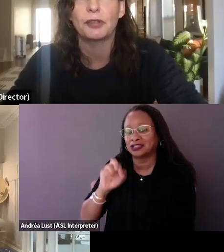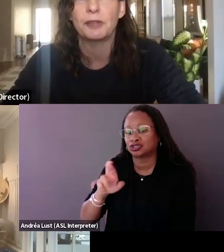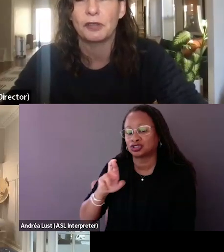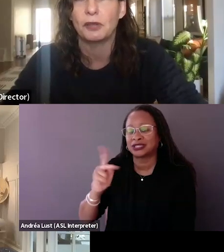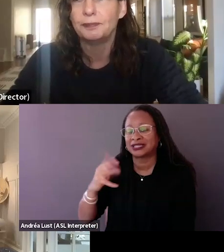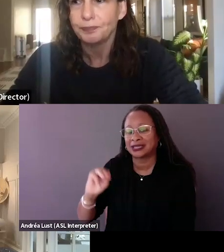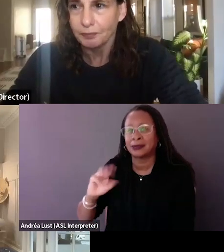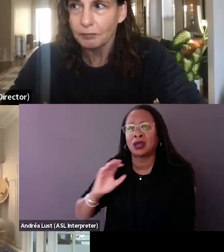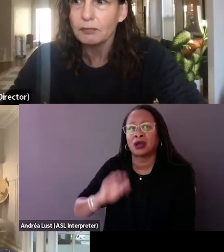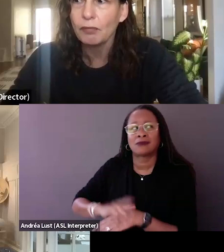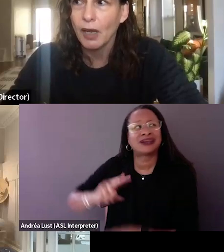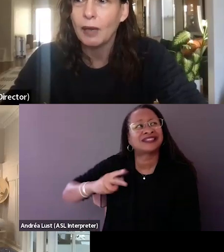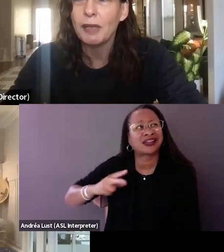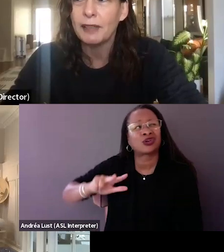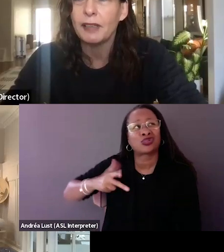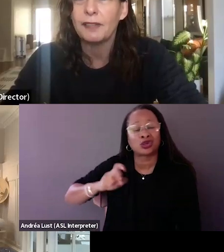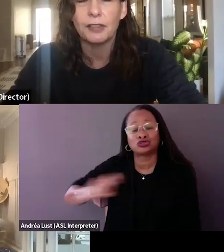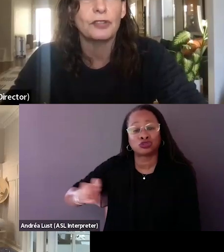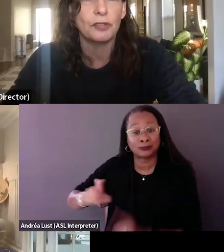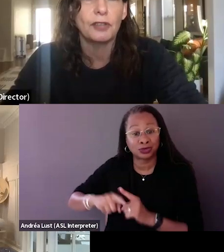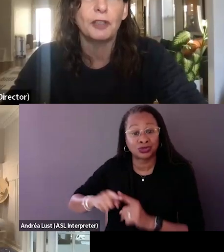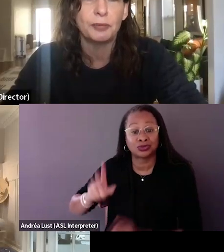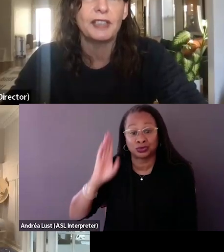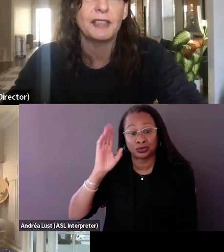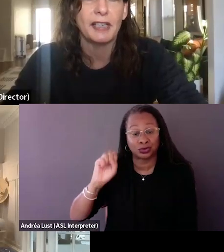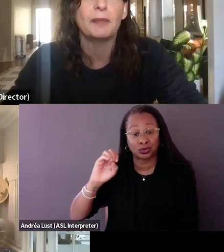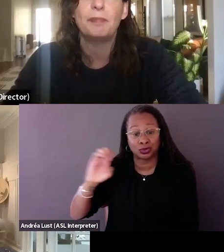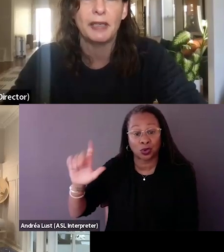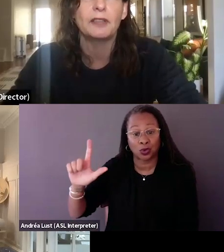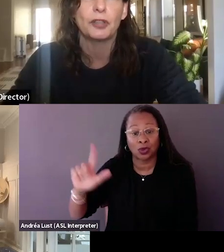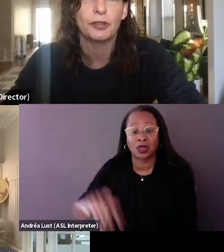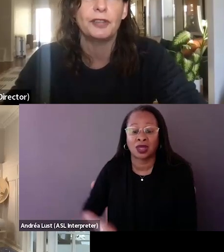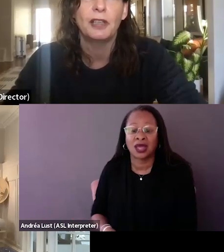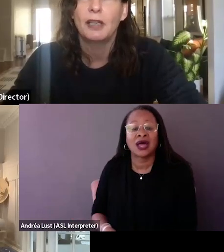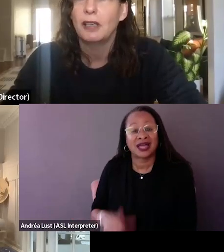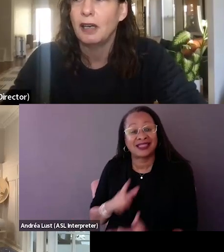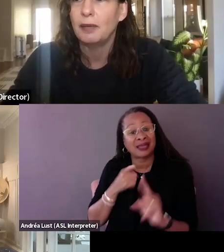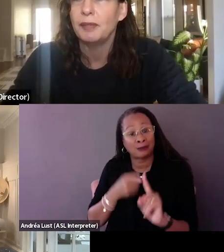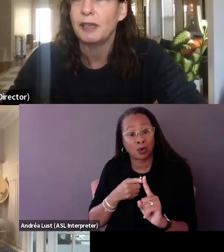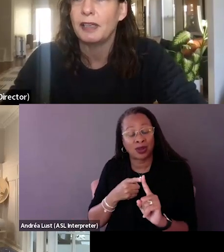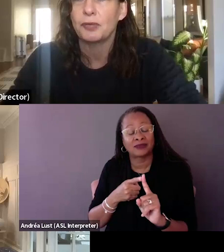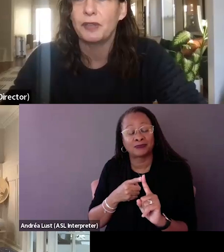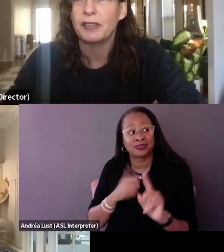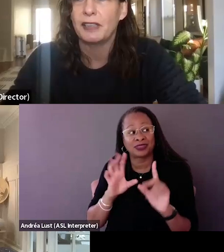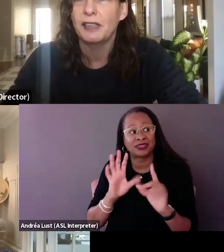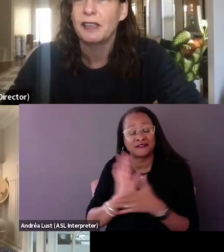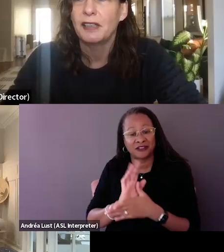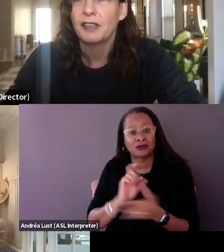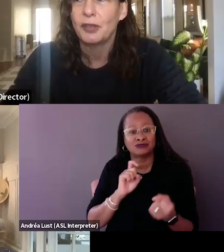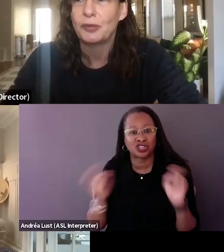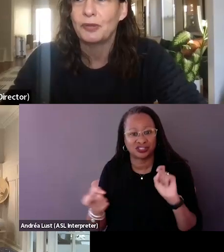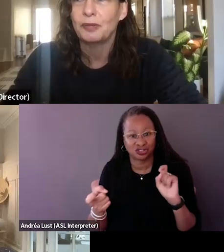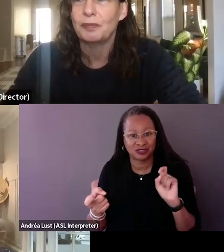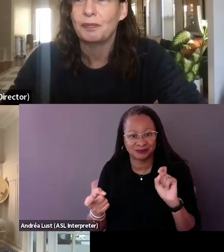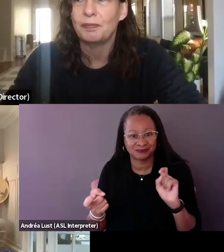or third trip to Seoul. And the film did take a big turn. It's really,